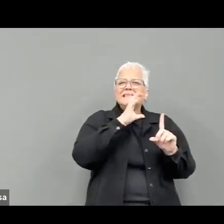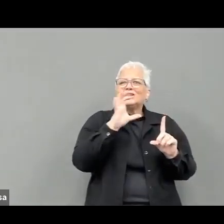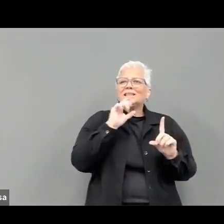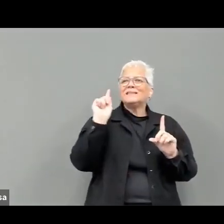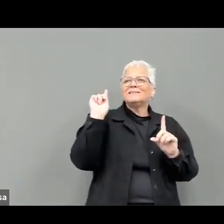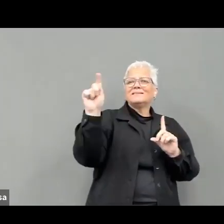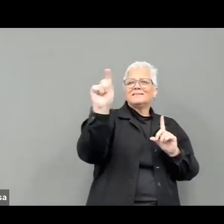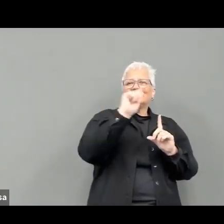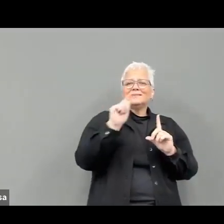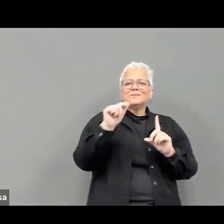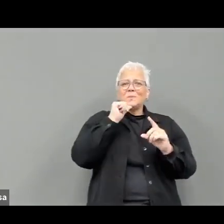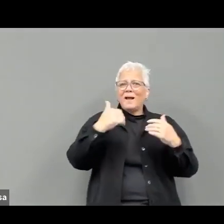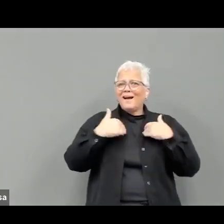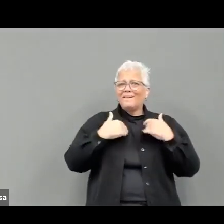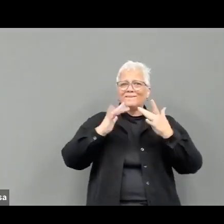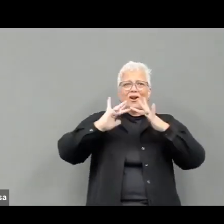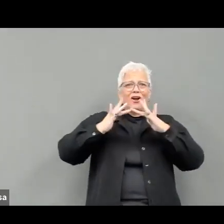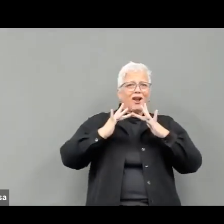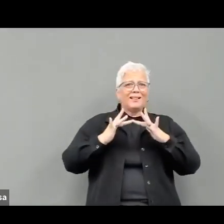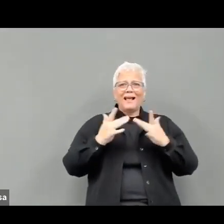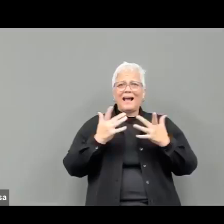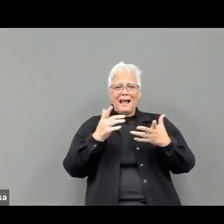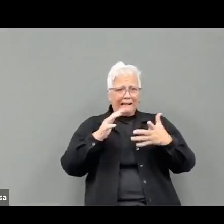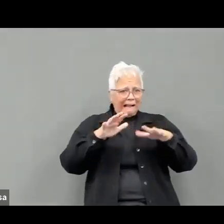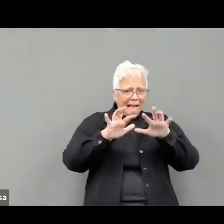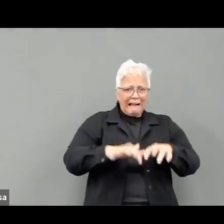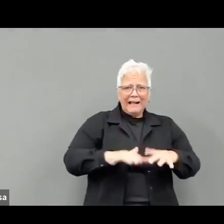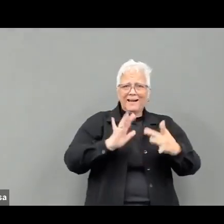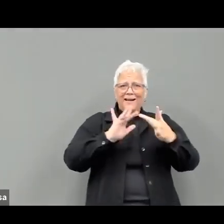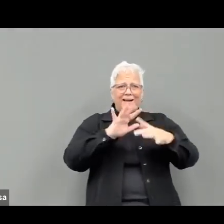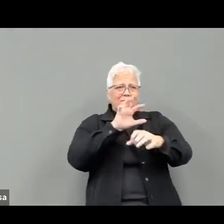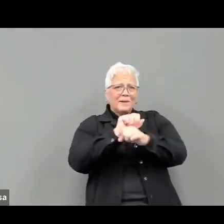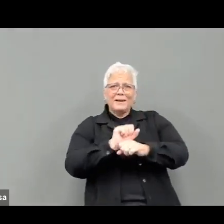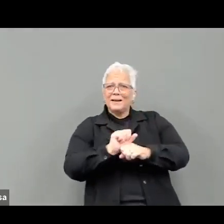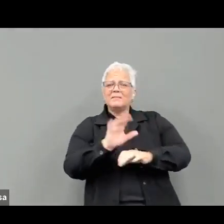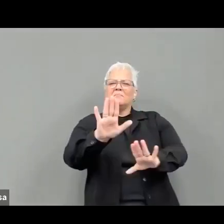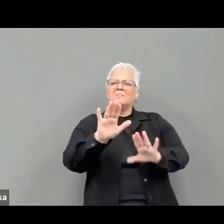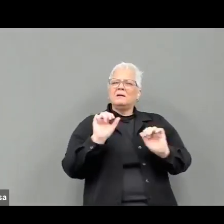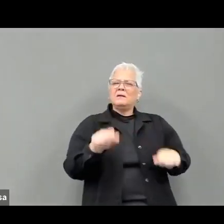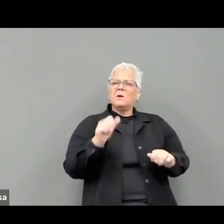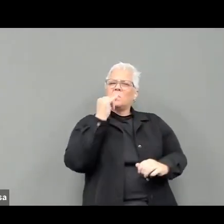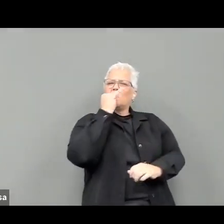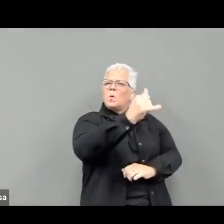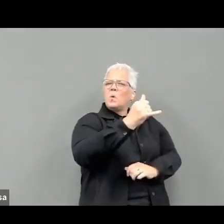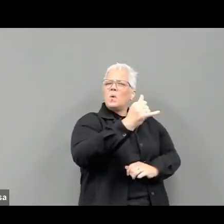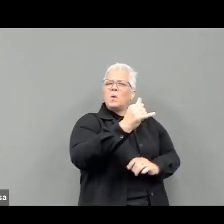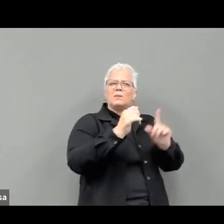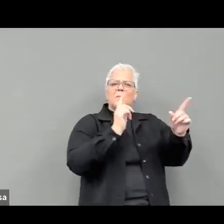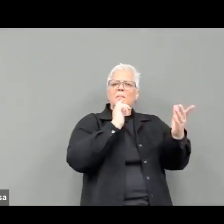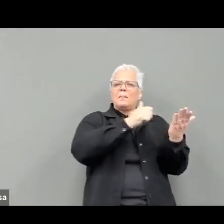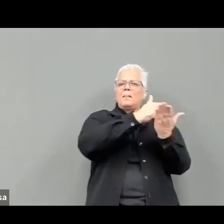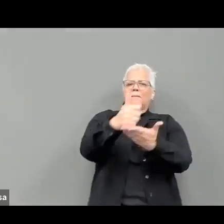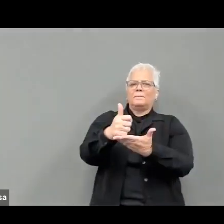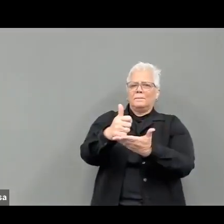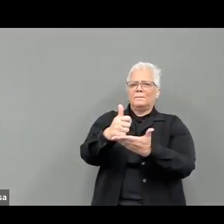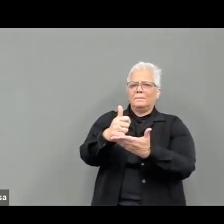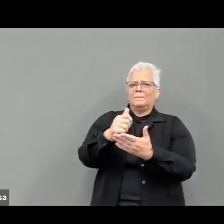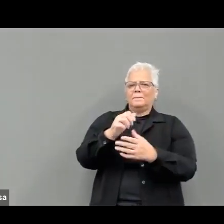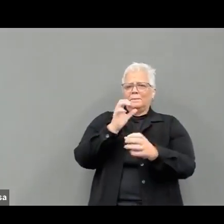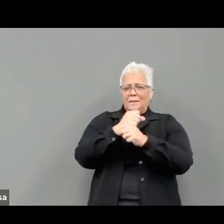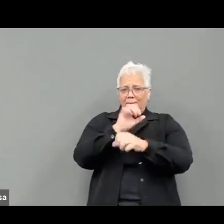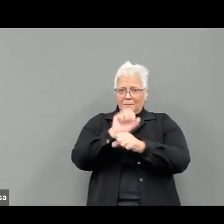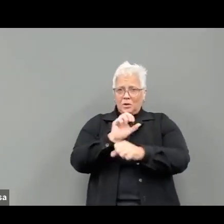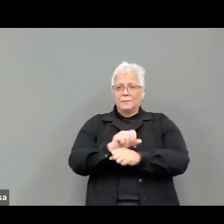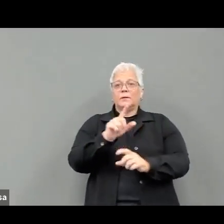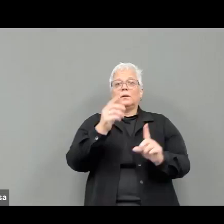to vaccinate 100 members of that population through Life Senior. A